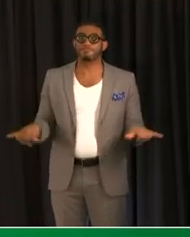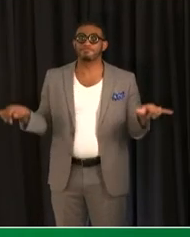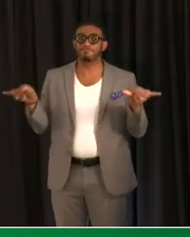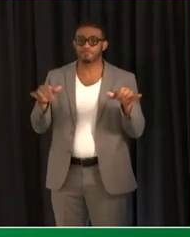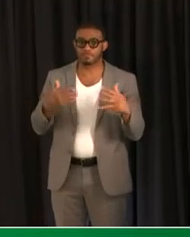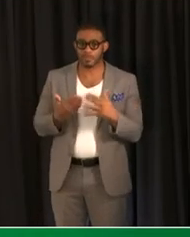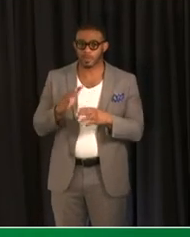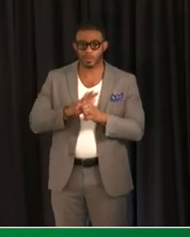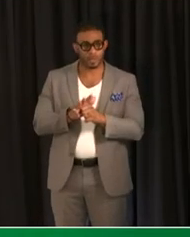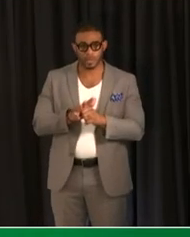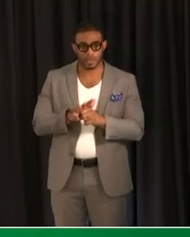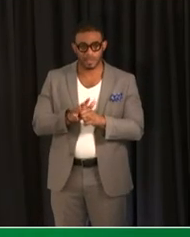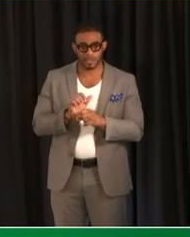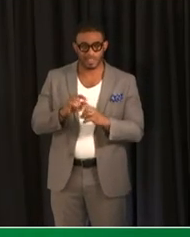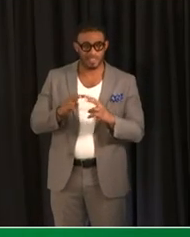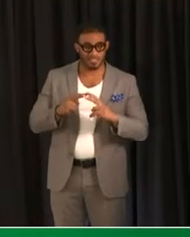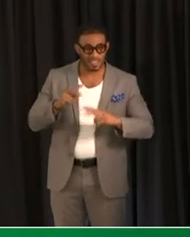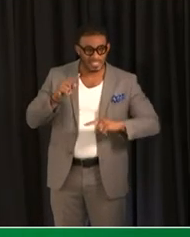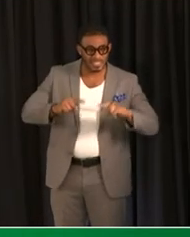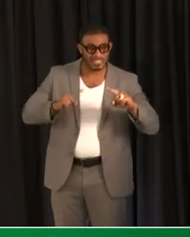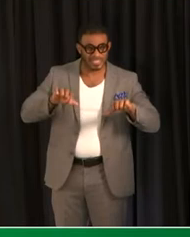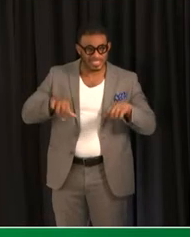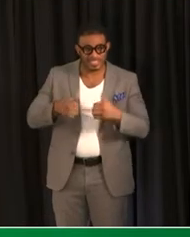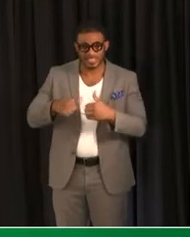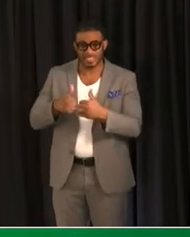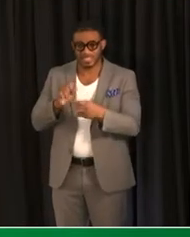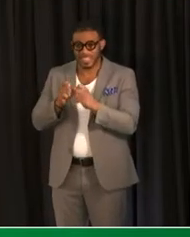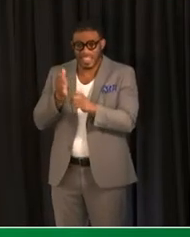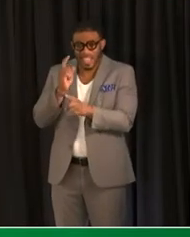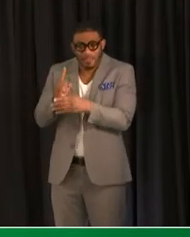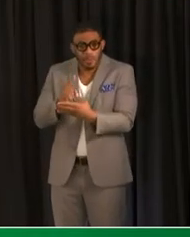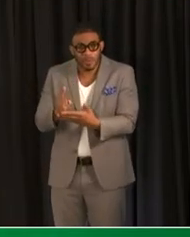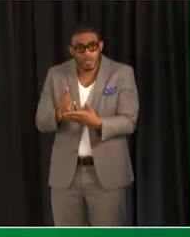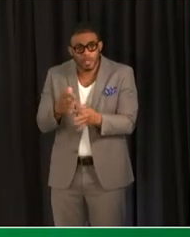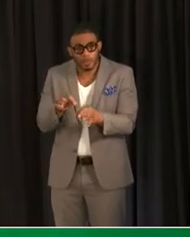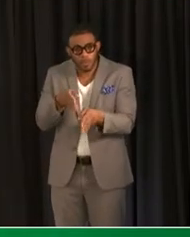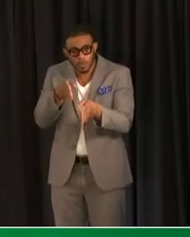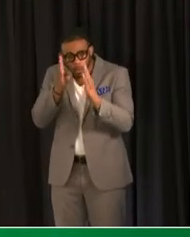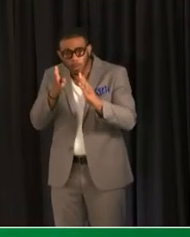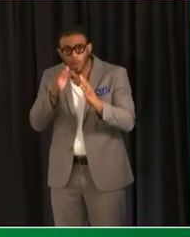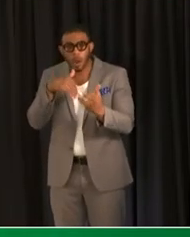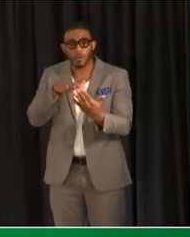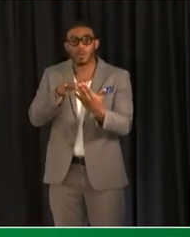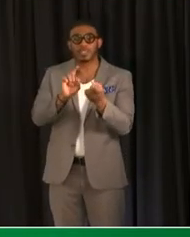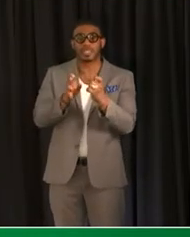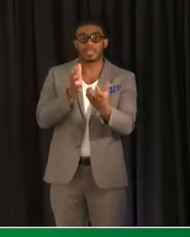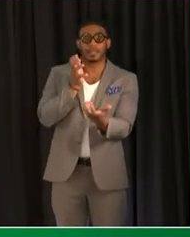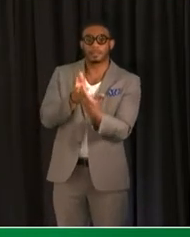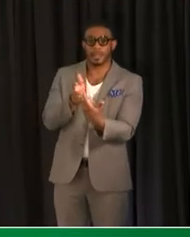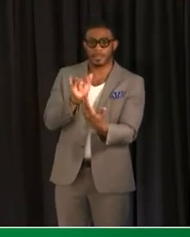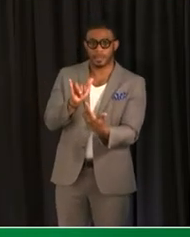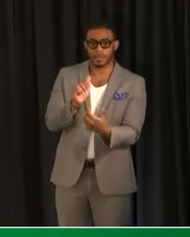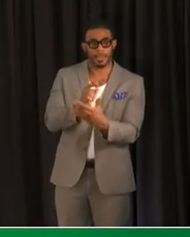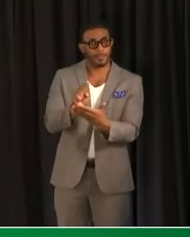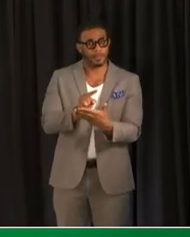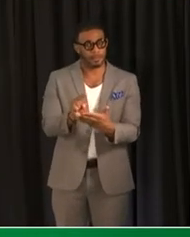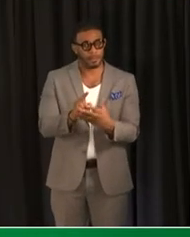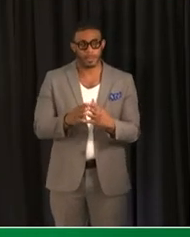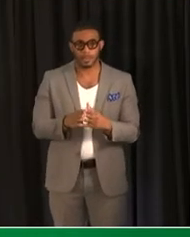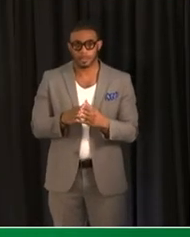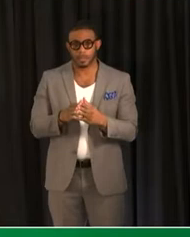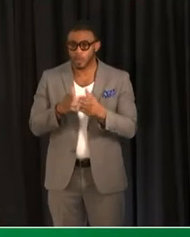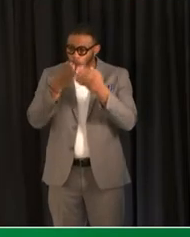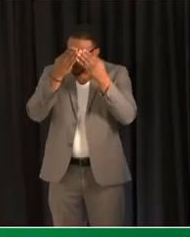status quo throughout this recovery. It's a very dynamic situation that's changing every week, and important that our approaches change every